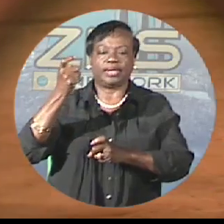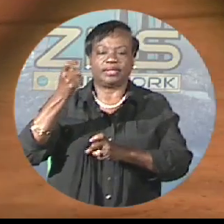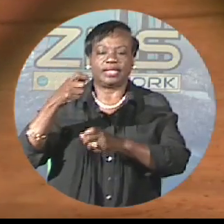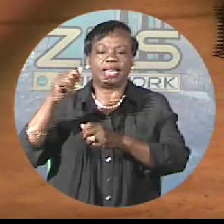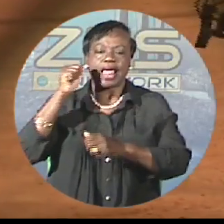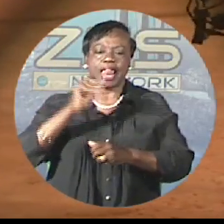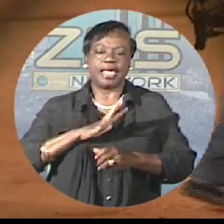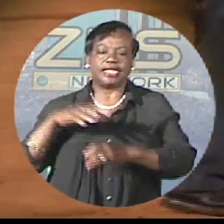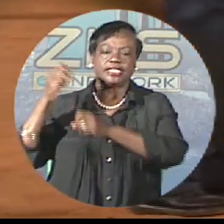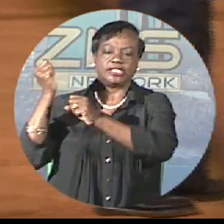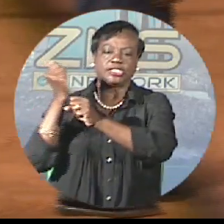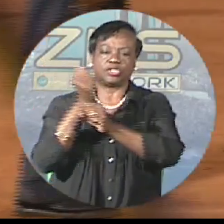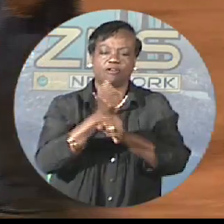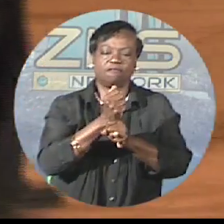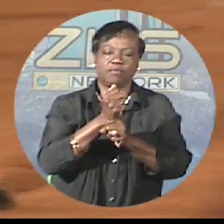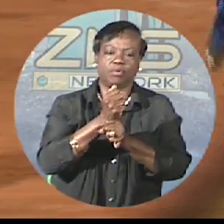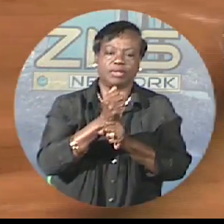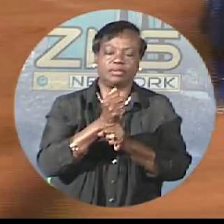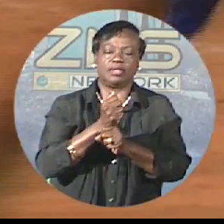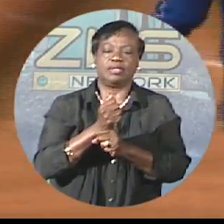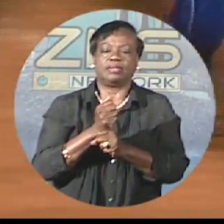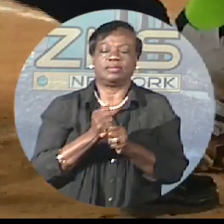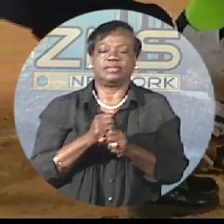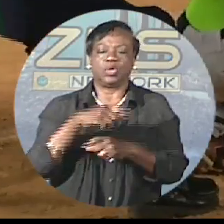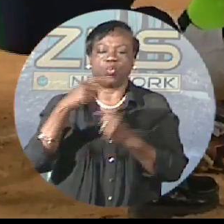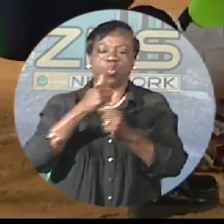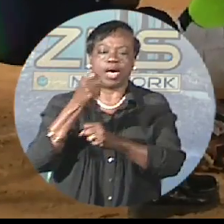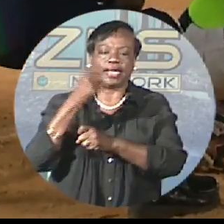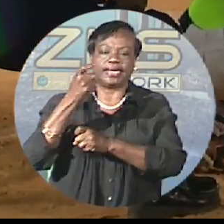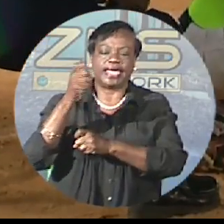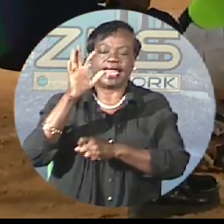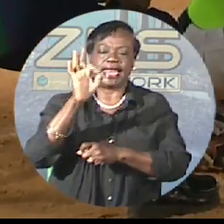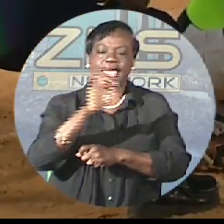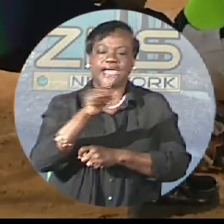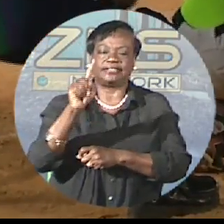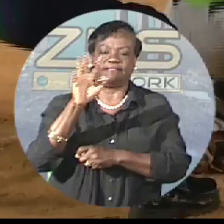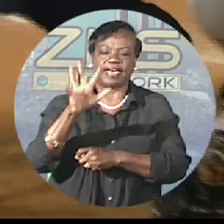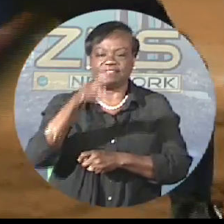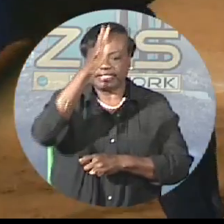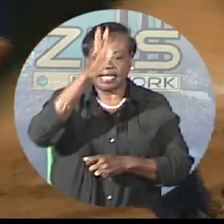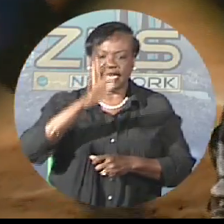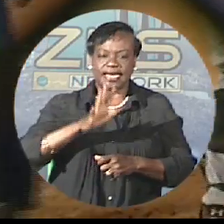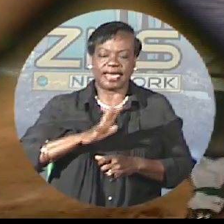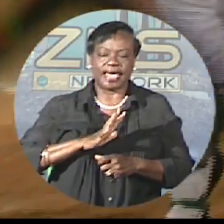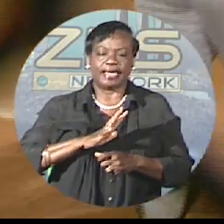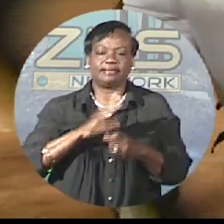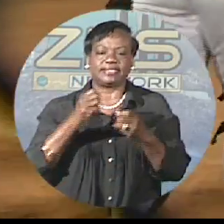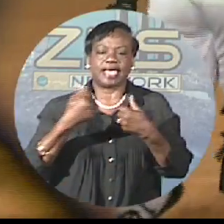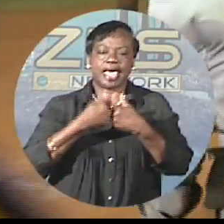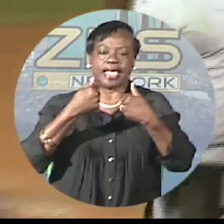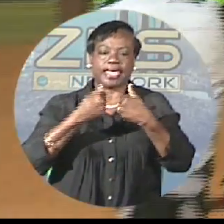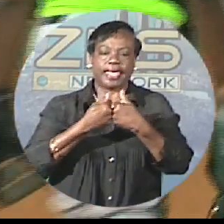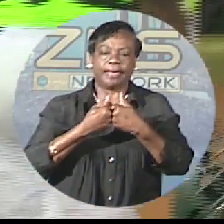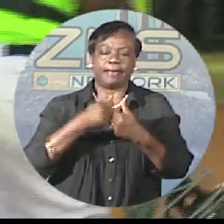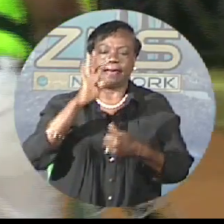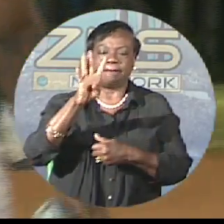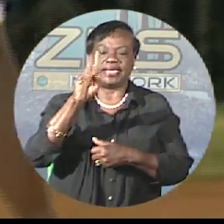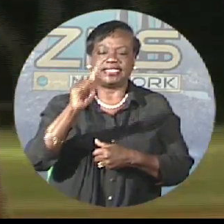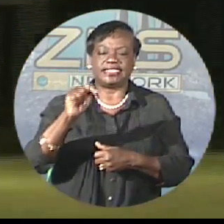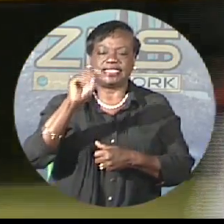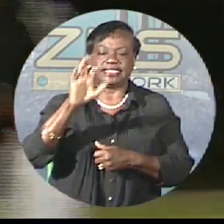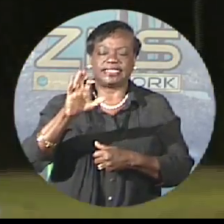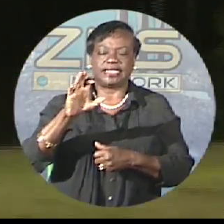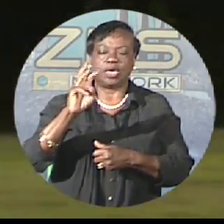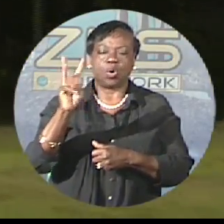night they put away the Lady Hitters 9-5. As for the men's featured game, the BTC Warriors power